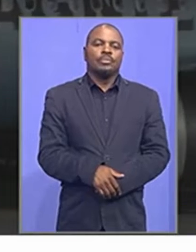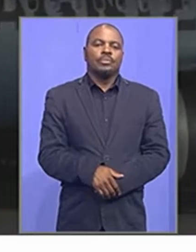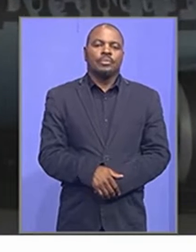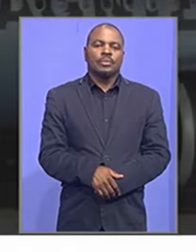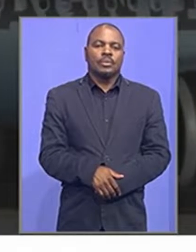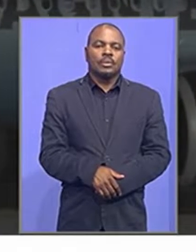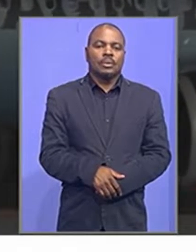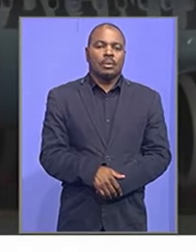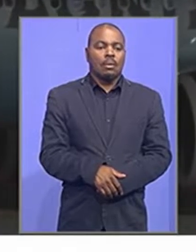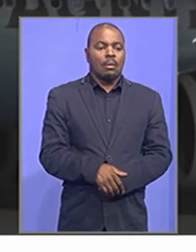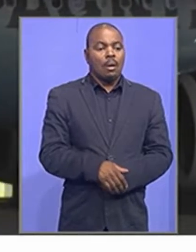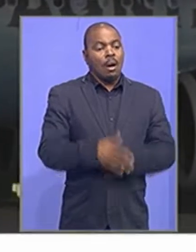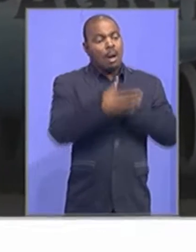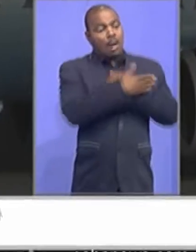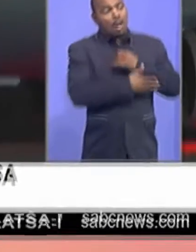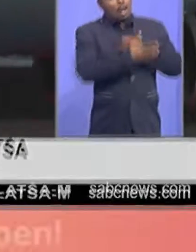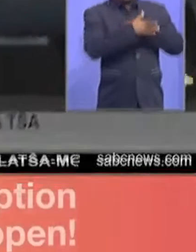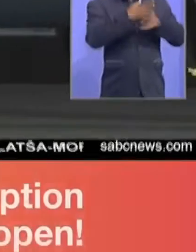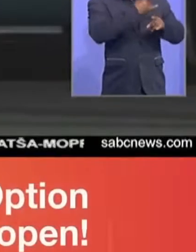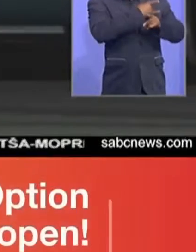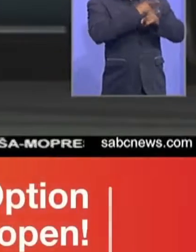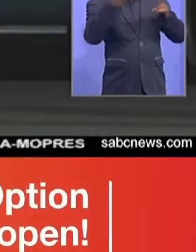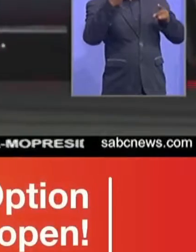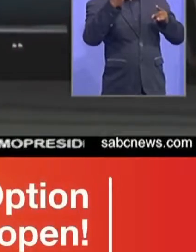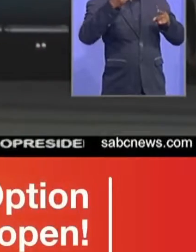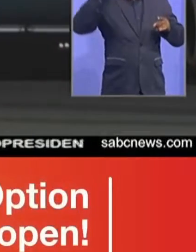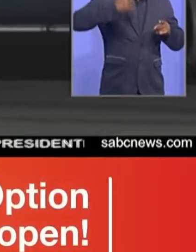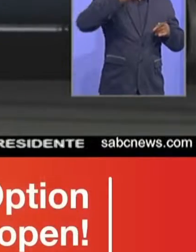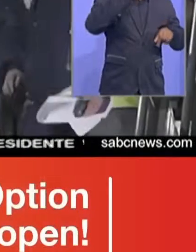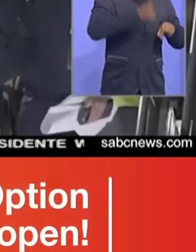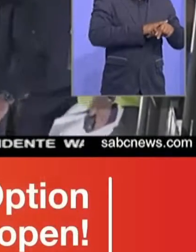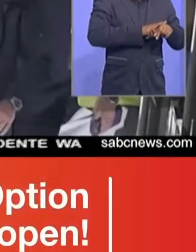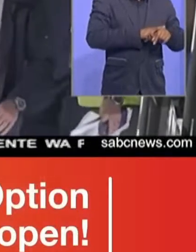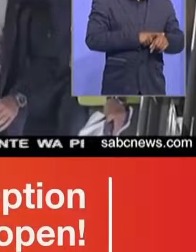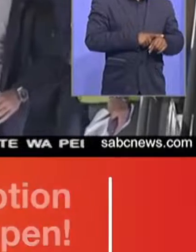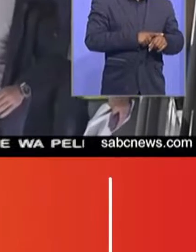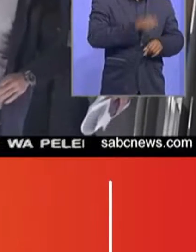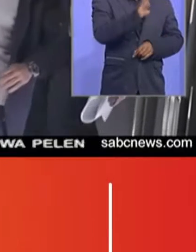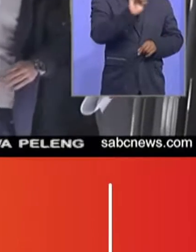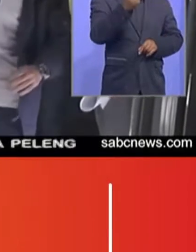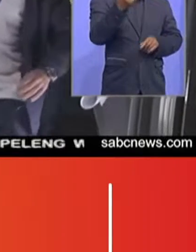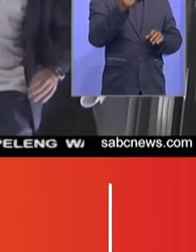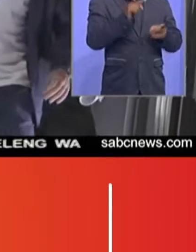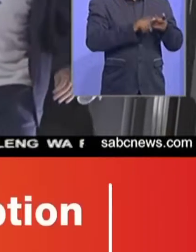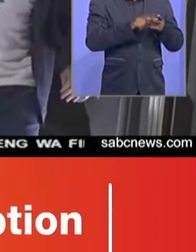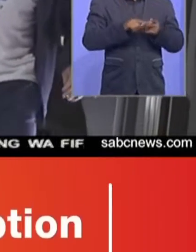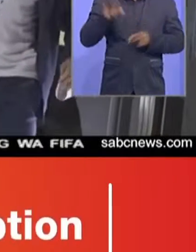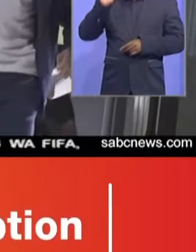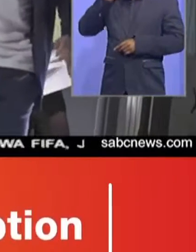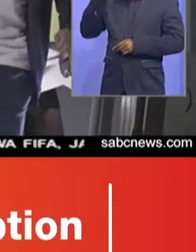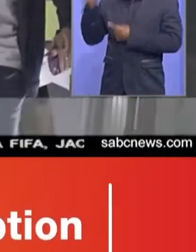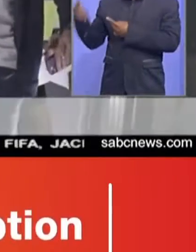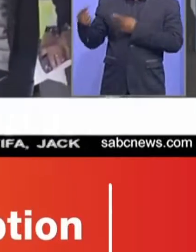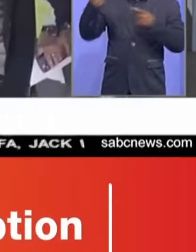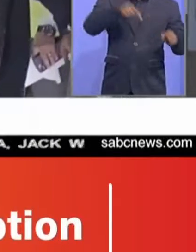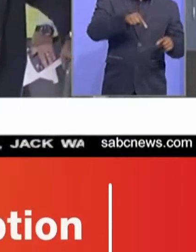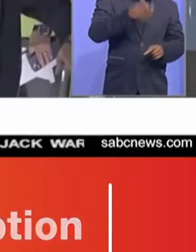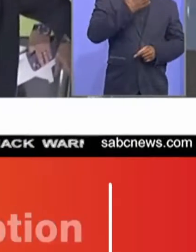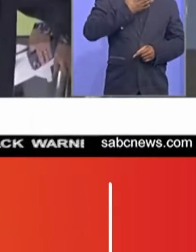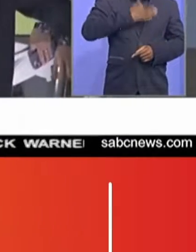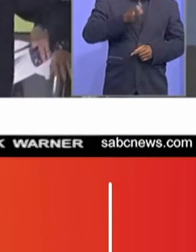ka naga e ileng ya sireletsa mohopo wa lefatshe ka ntle ho Brazil ka 1962, sehlopha sa France se kgutlela tournamenteng ena hape ho leka ho